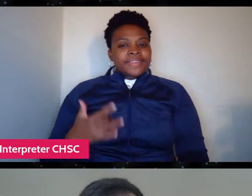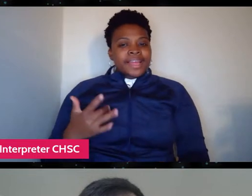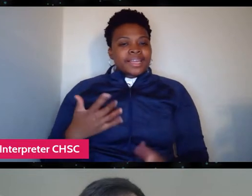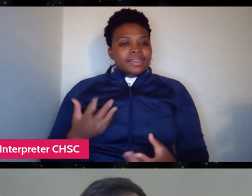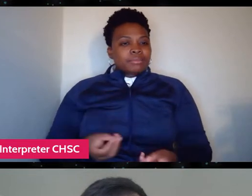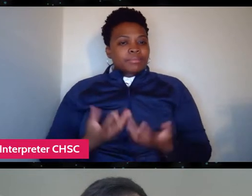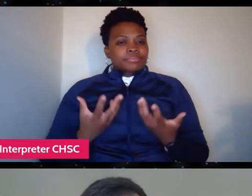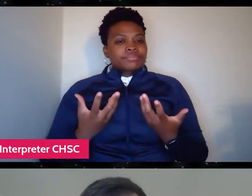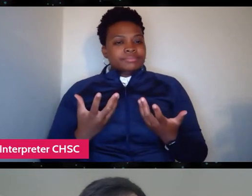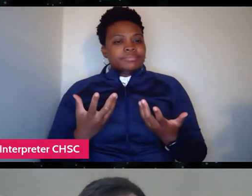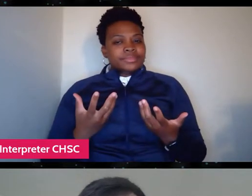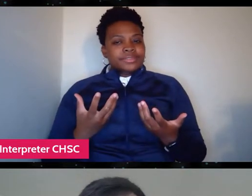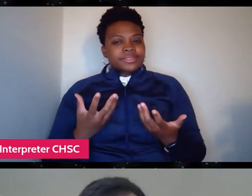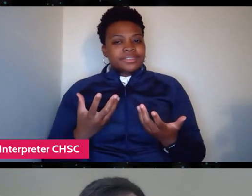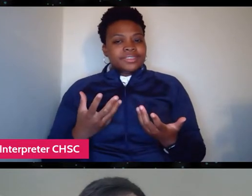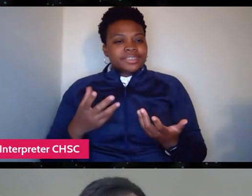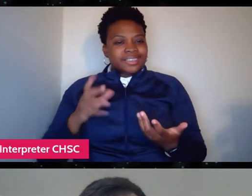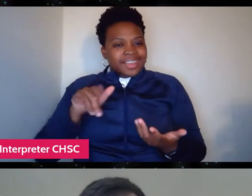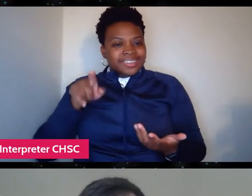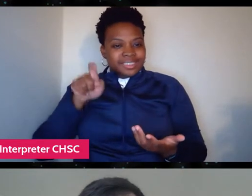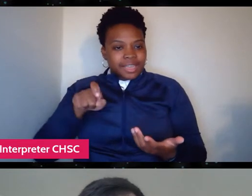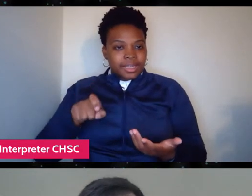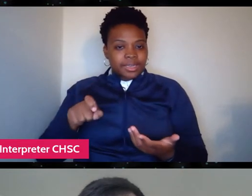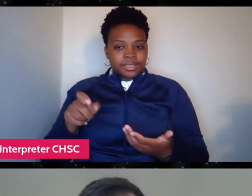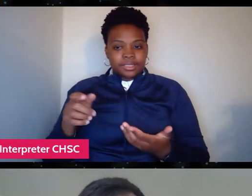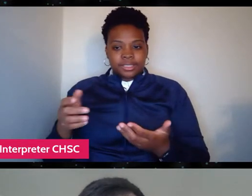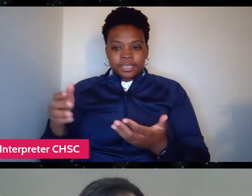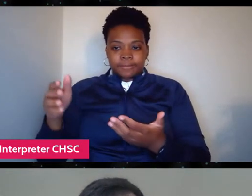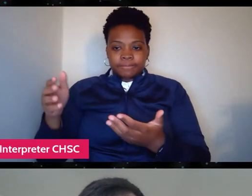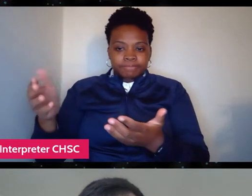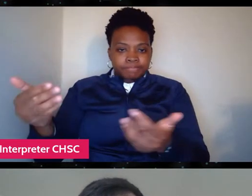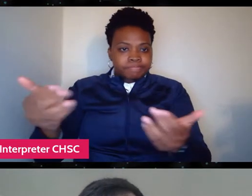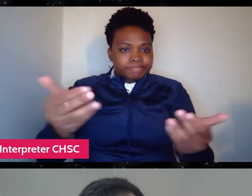that it's necessary to bring people in instead of